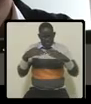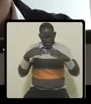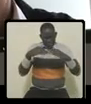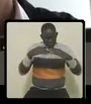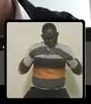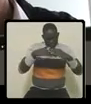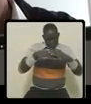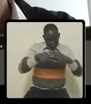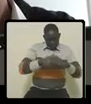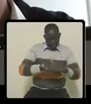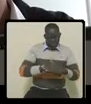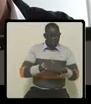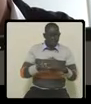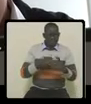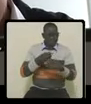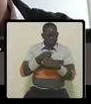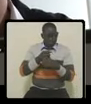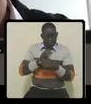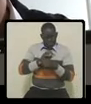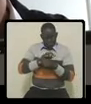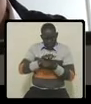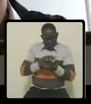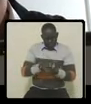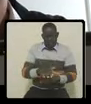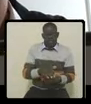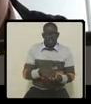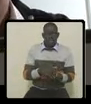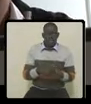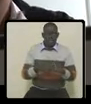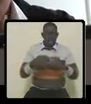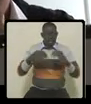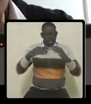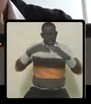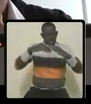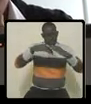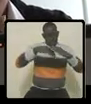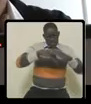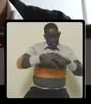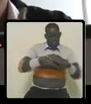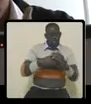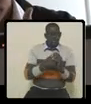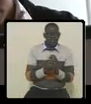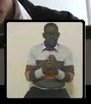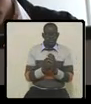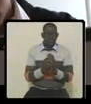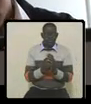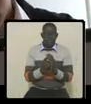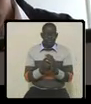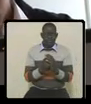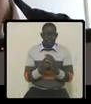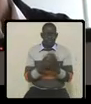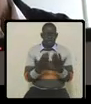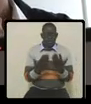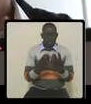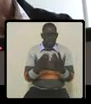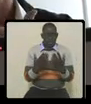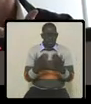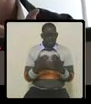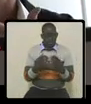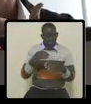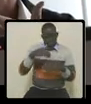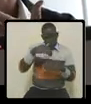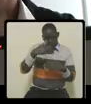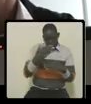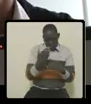squeezed under enormous pressure. And this is when they are forced to bend upwards or to